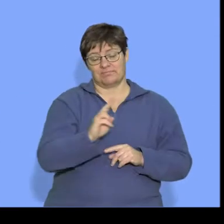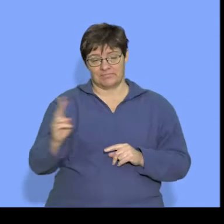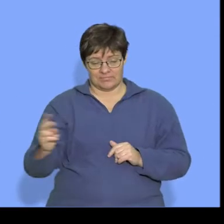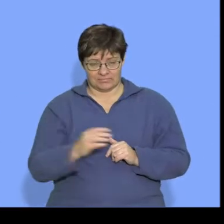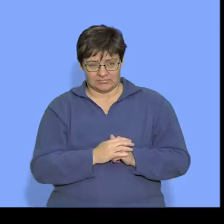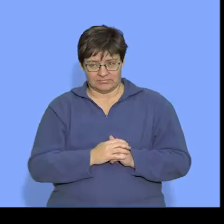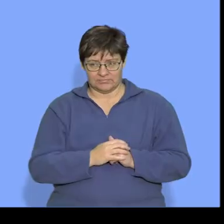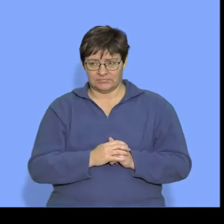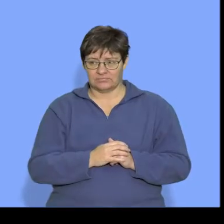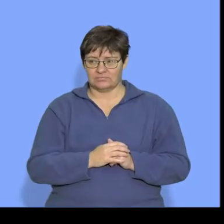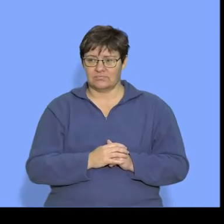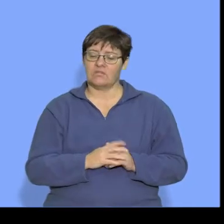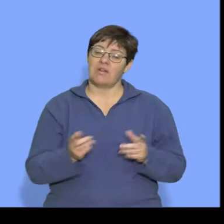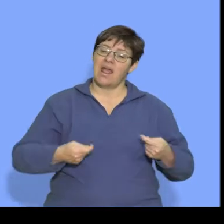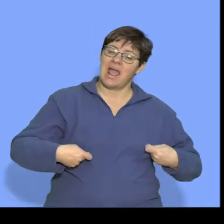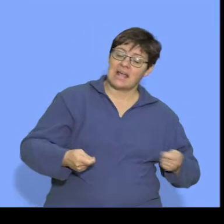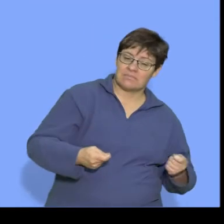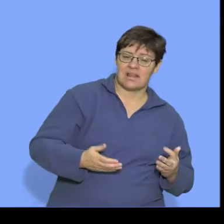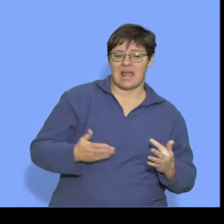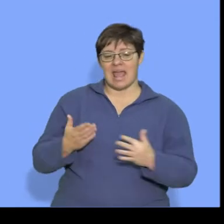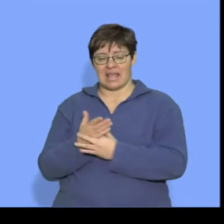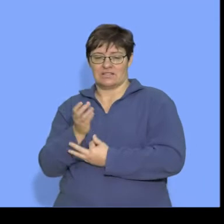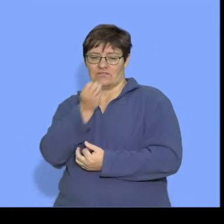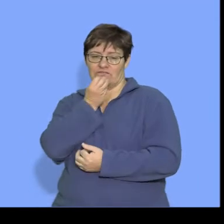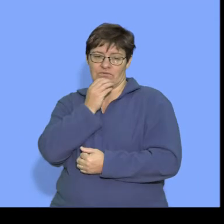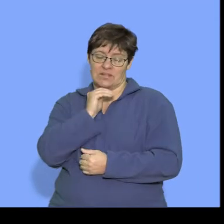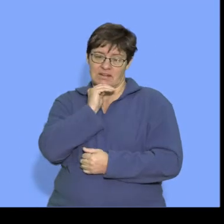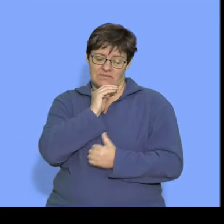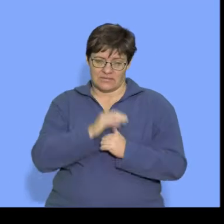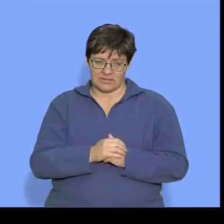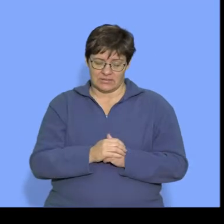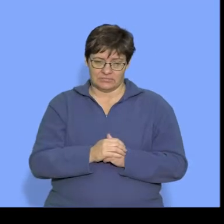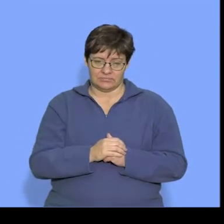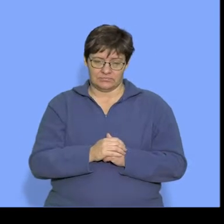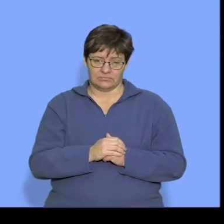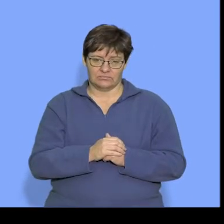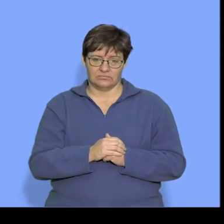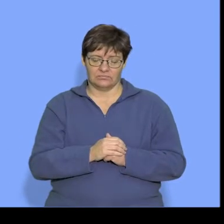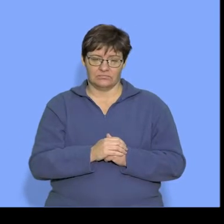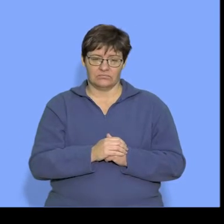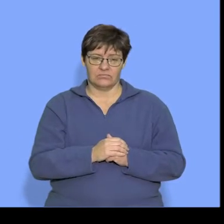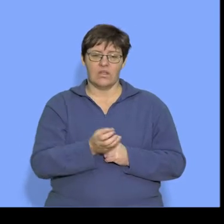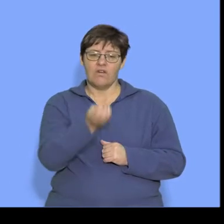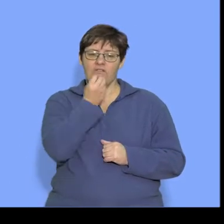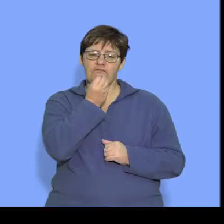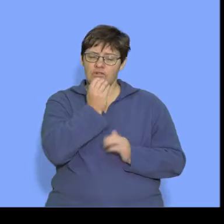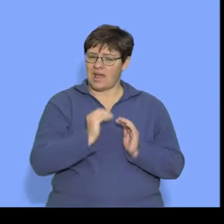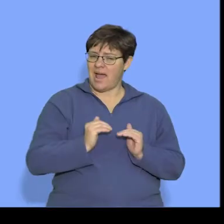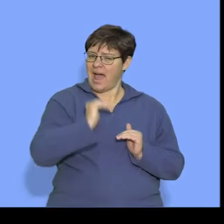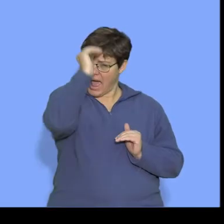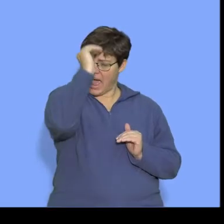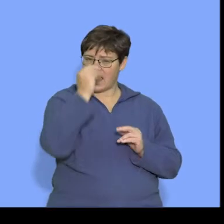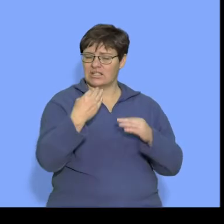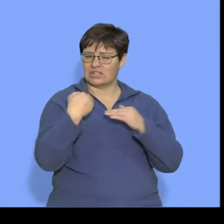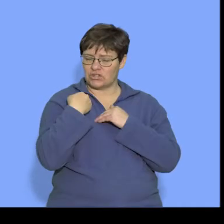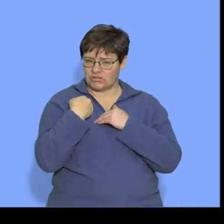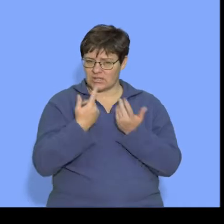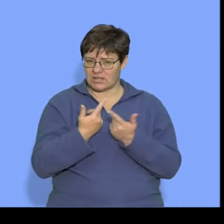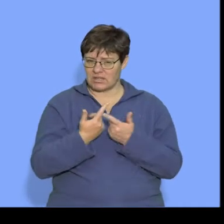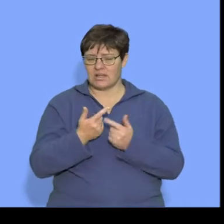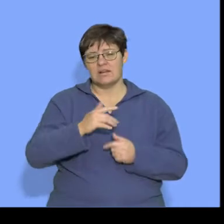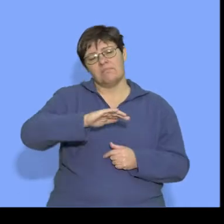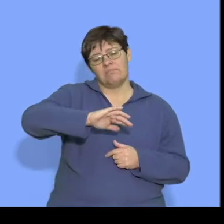of experiencing and accessing enough food. Households with high food securities and